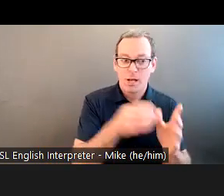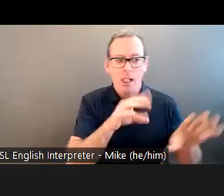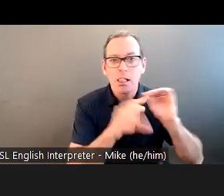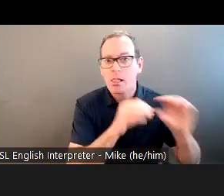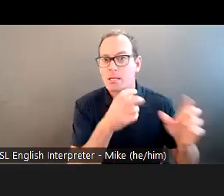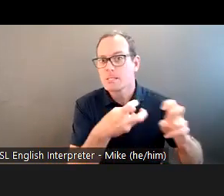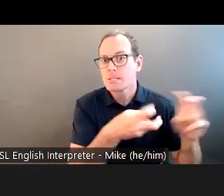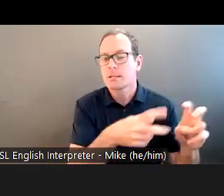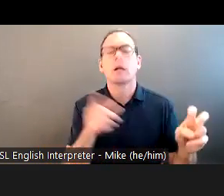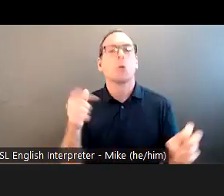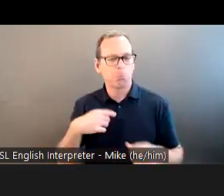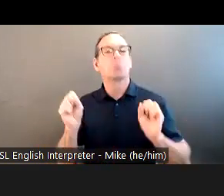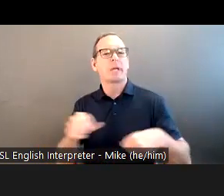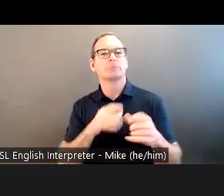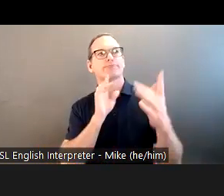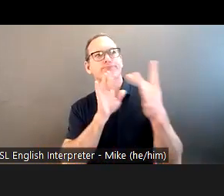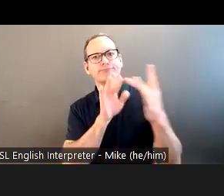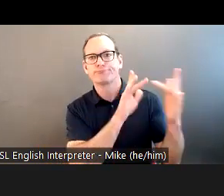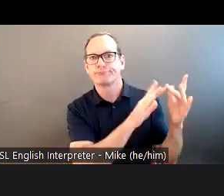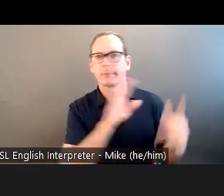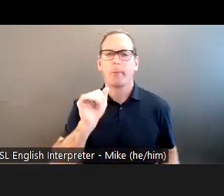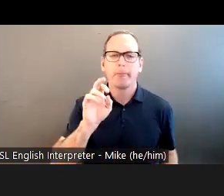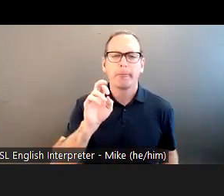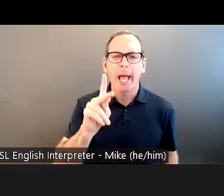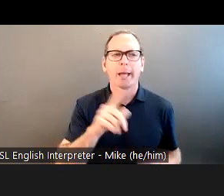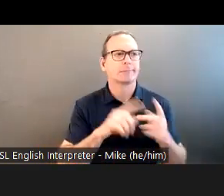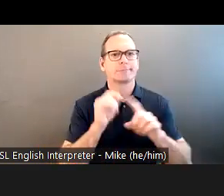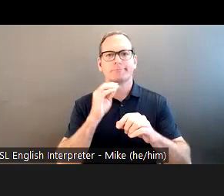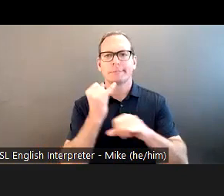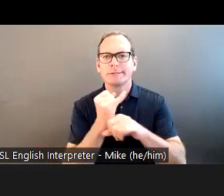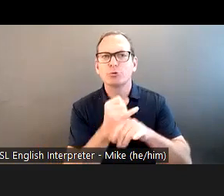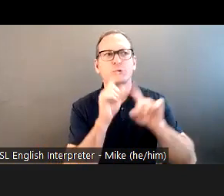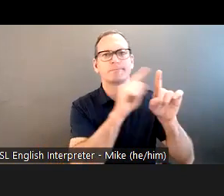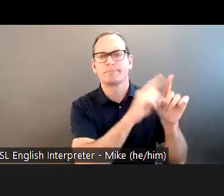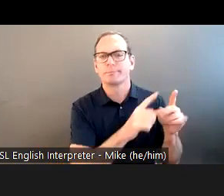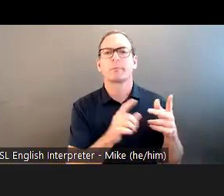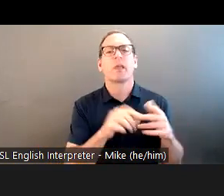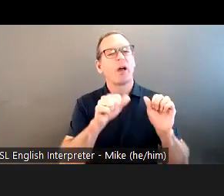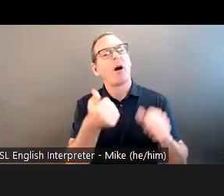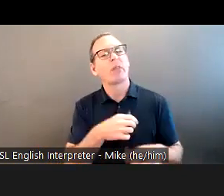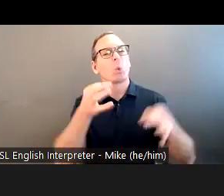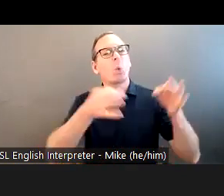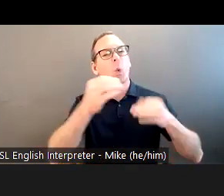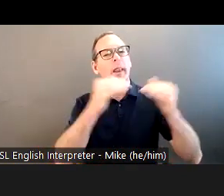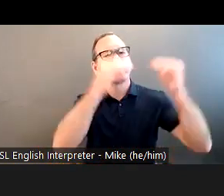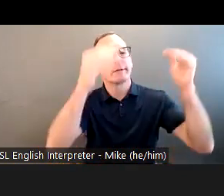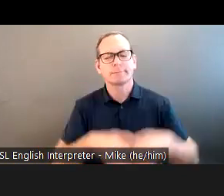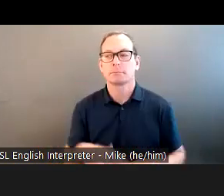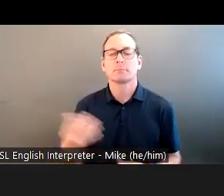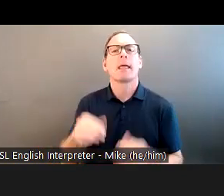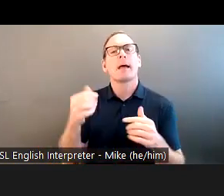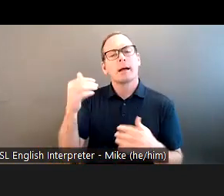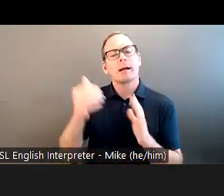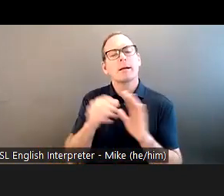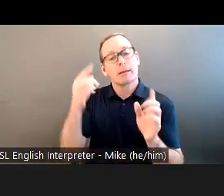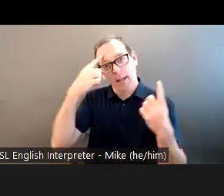also some tribunals or courts that you can go to. So there's the Consent and Capacity Board, where you can challenge a finding of